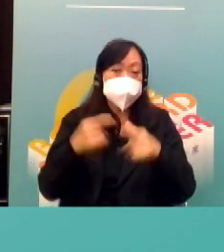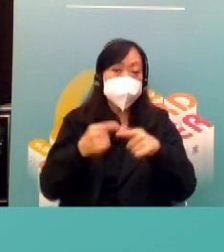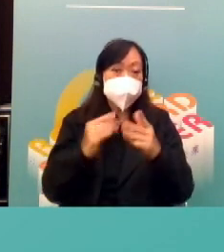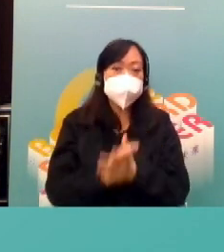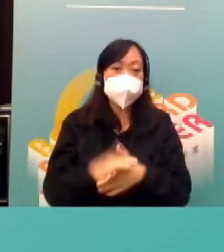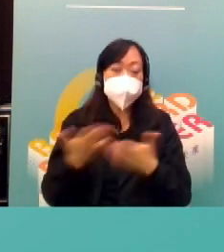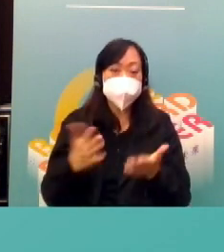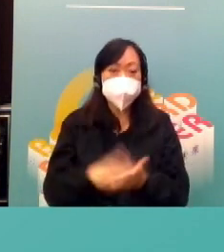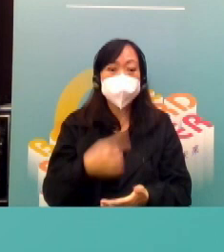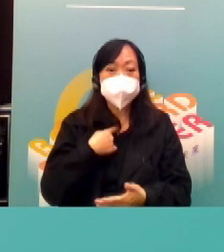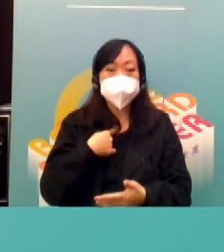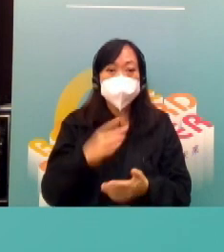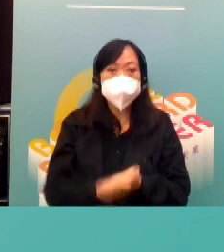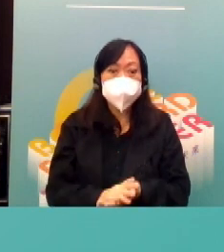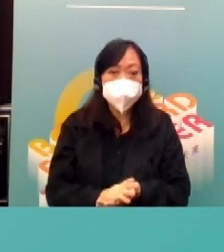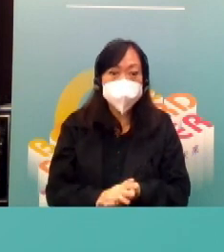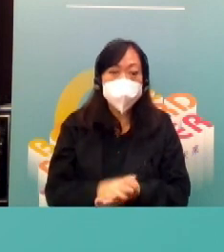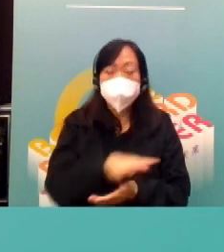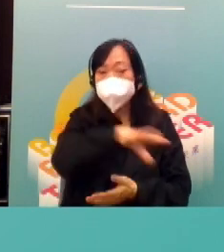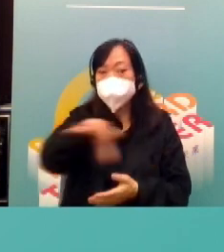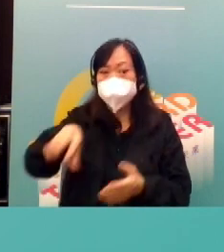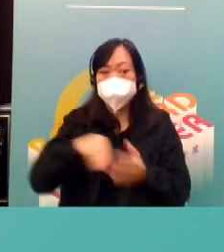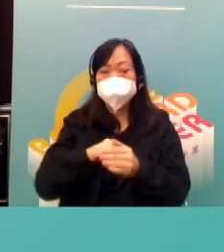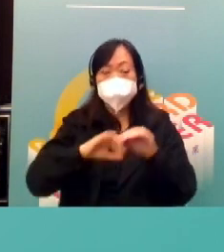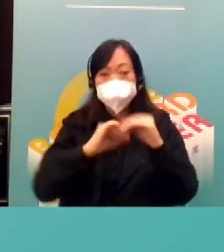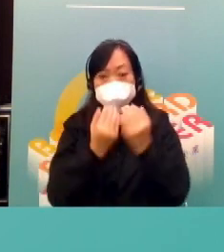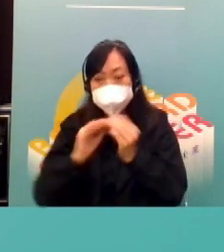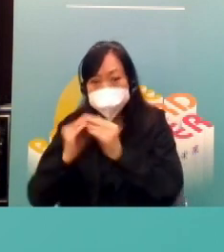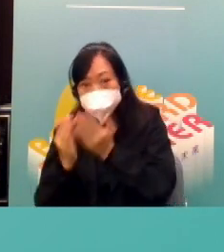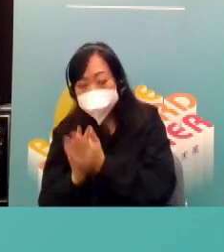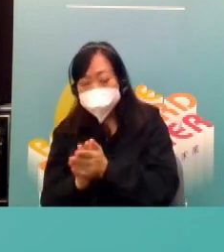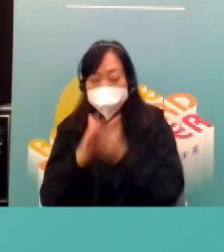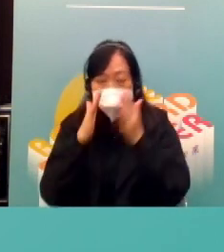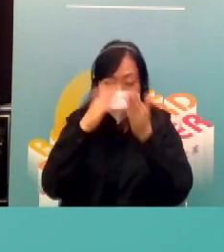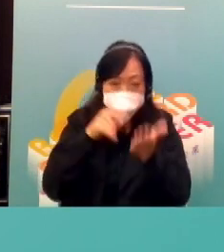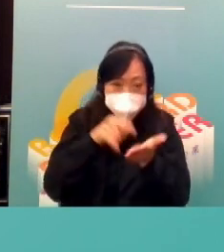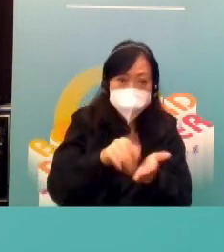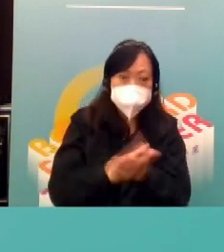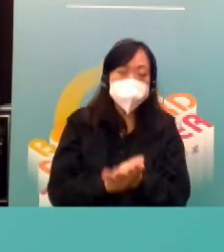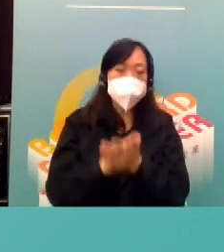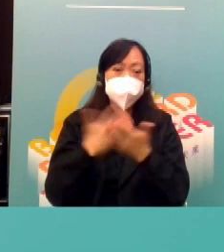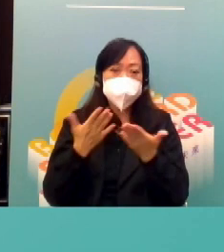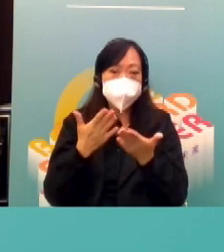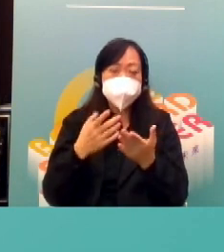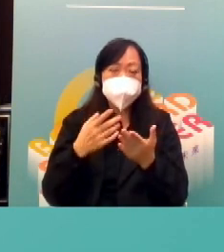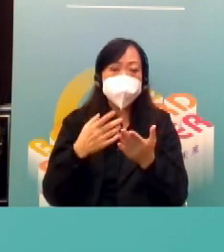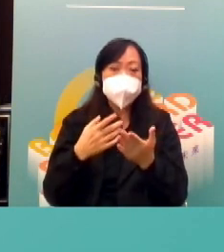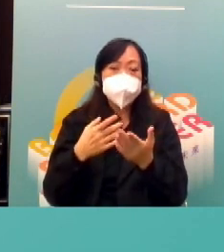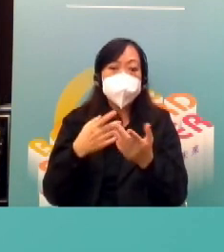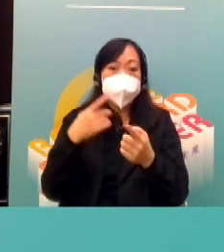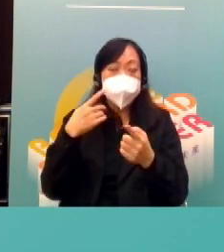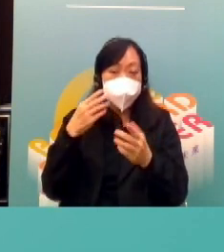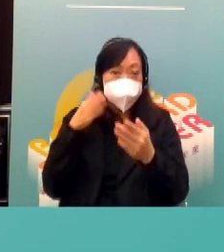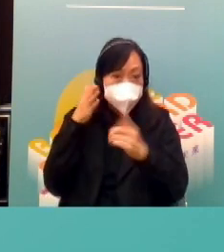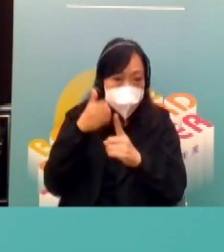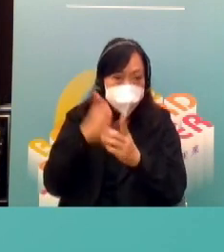inclusion and have very targeted policies around, for example, those 5 groups. Because an inclusive digital policy for an elderly person